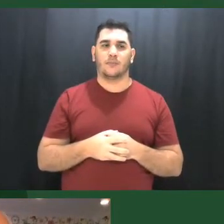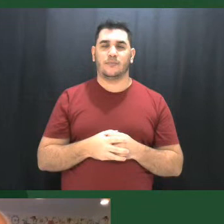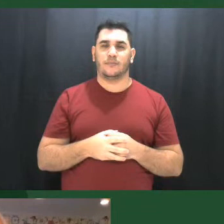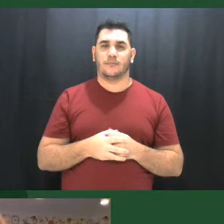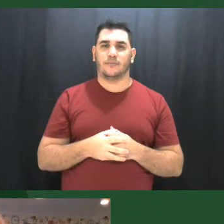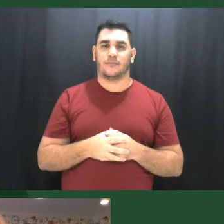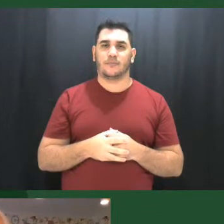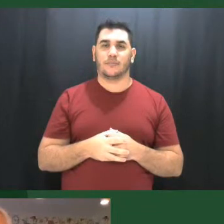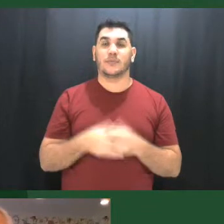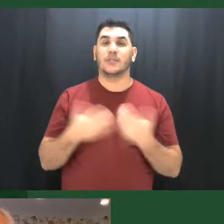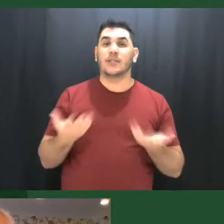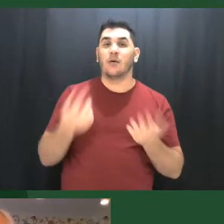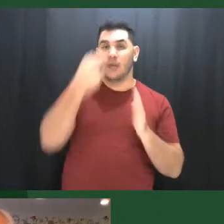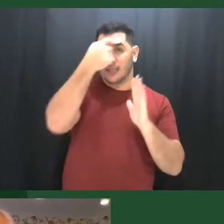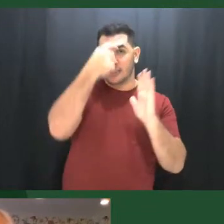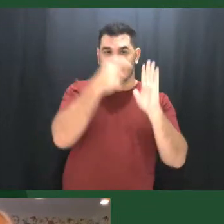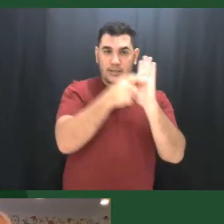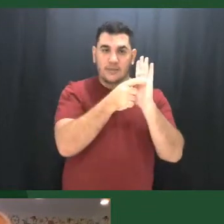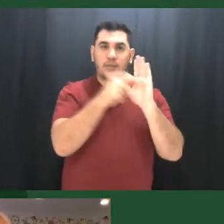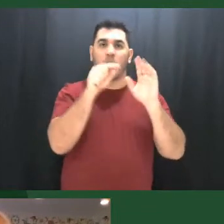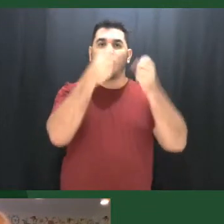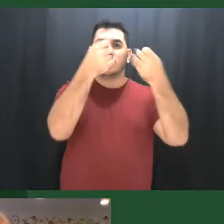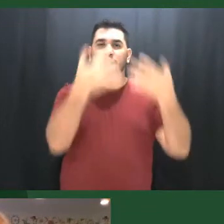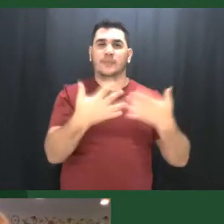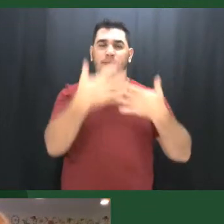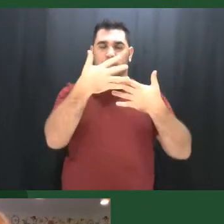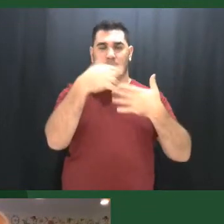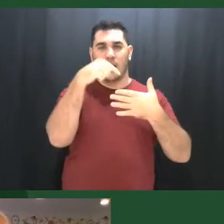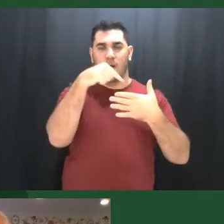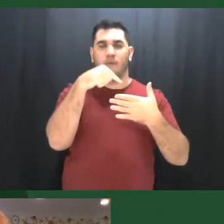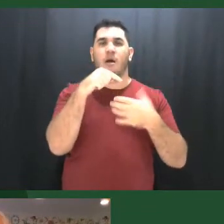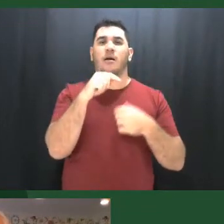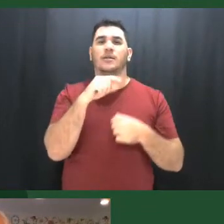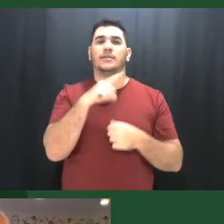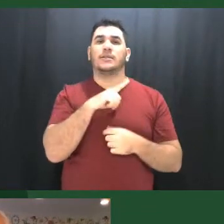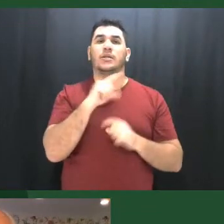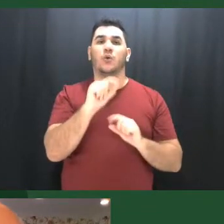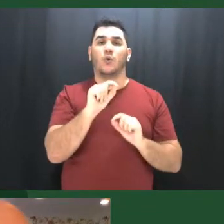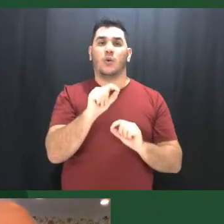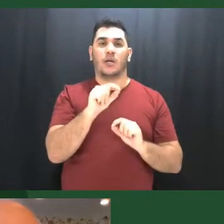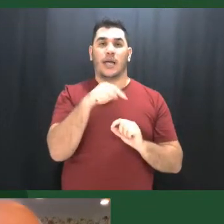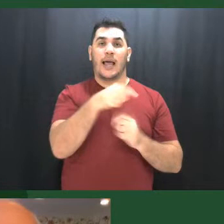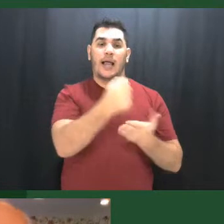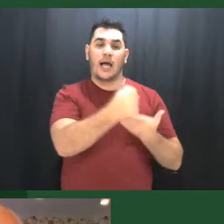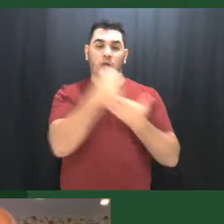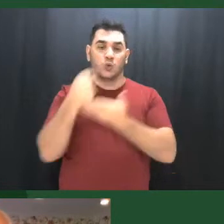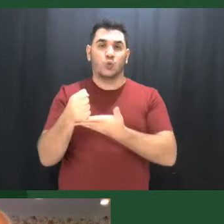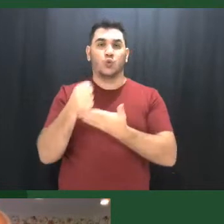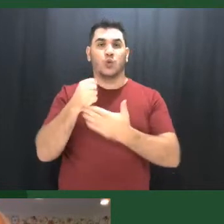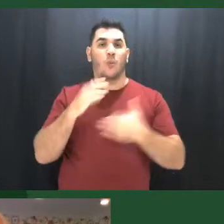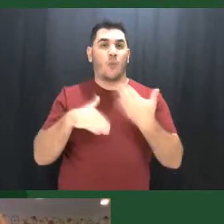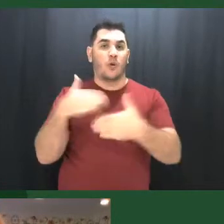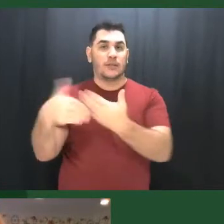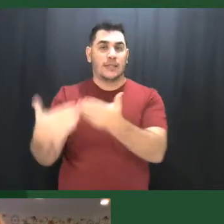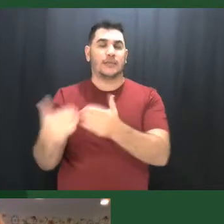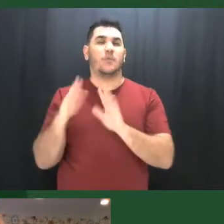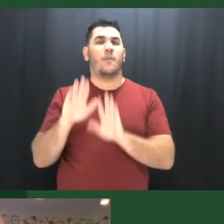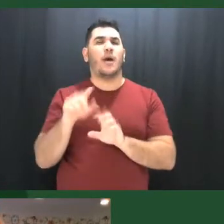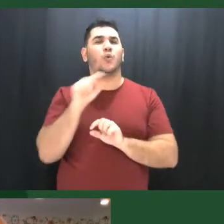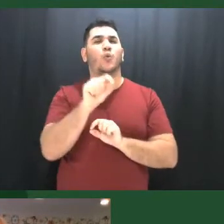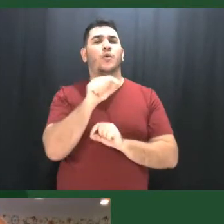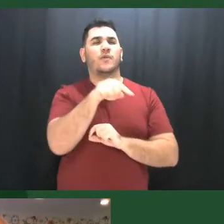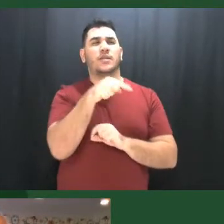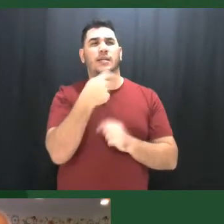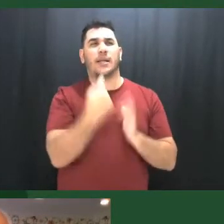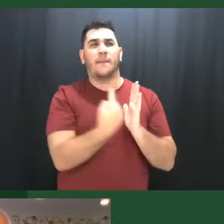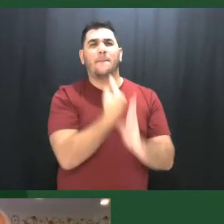but as I think you're suggesting that what you want to do is to support what's often called query in depth.